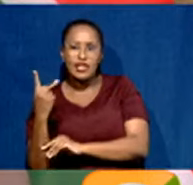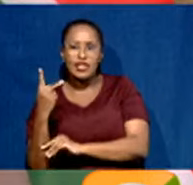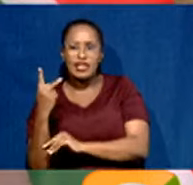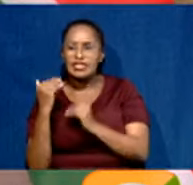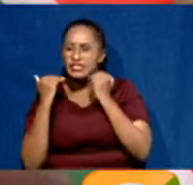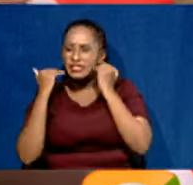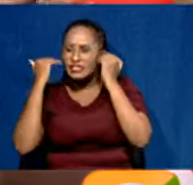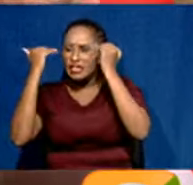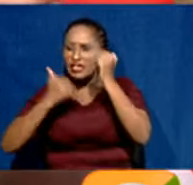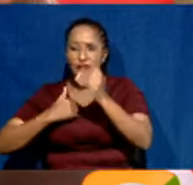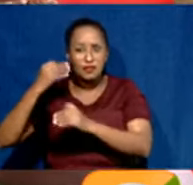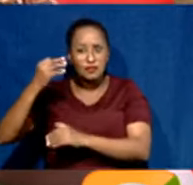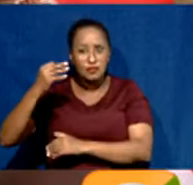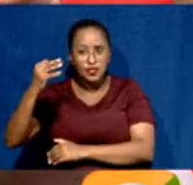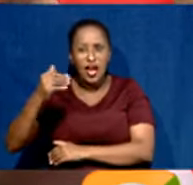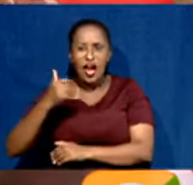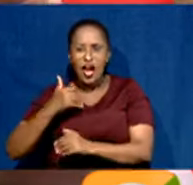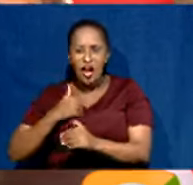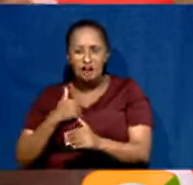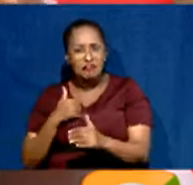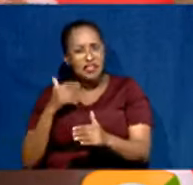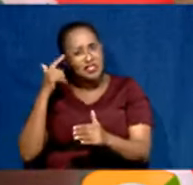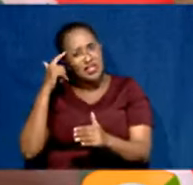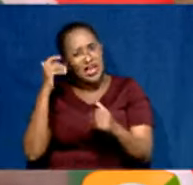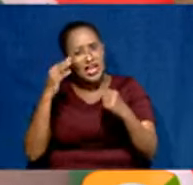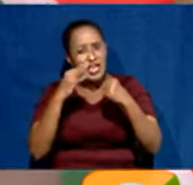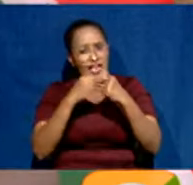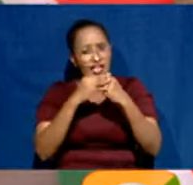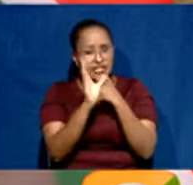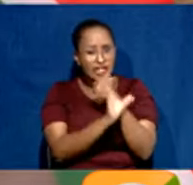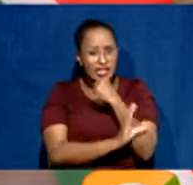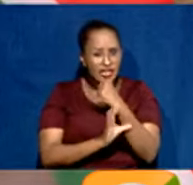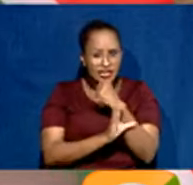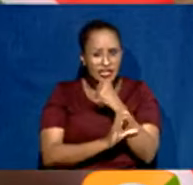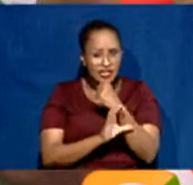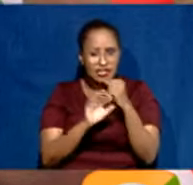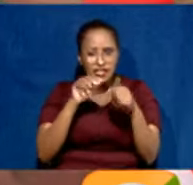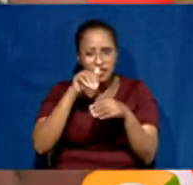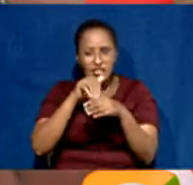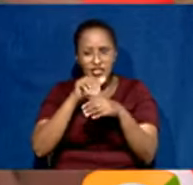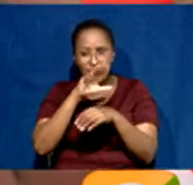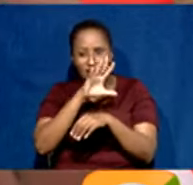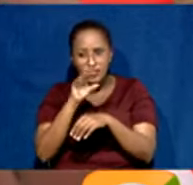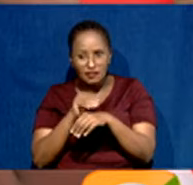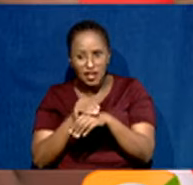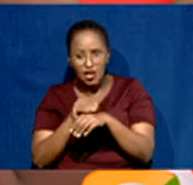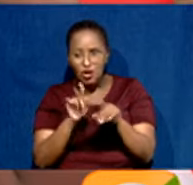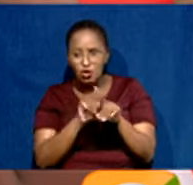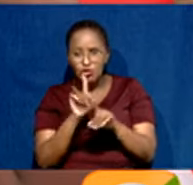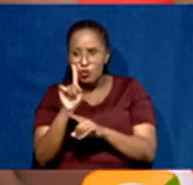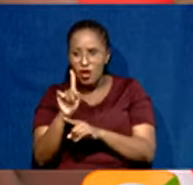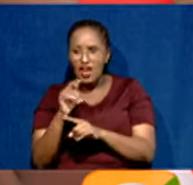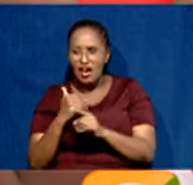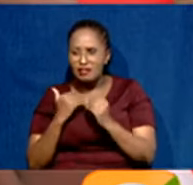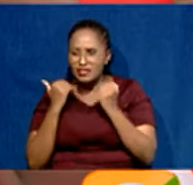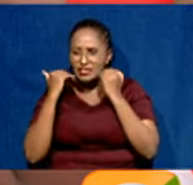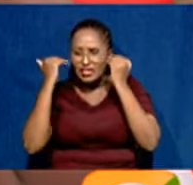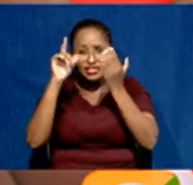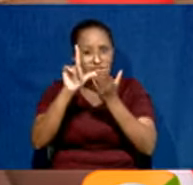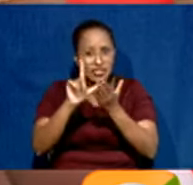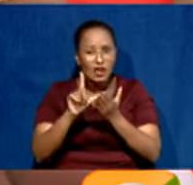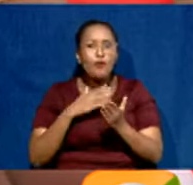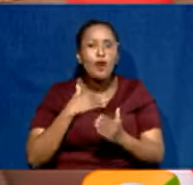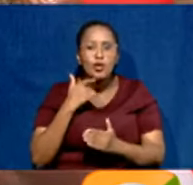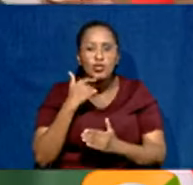distress. There are almost 8 countries in our continent, including one that went into debt distress. I don't